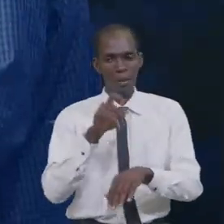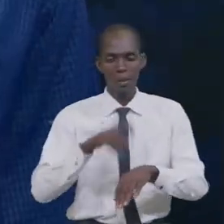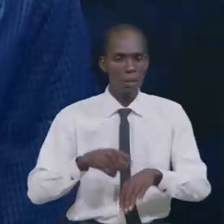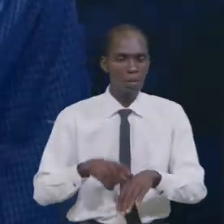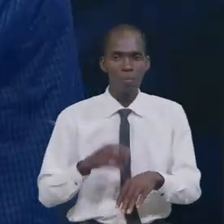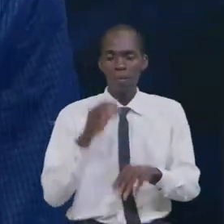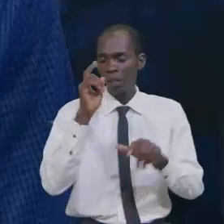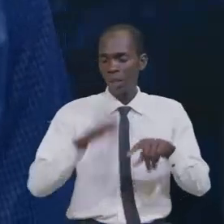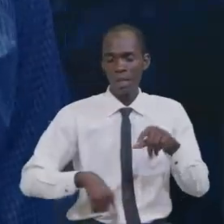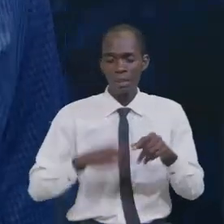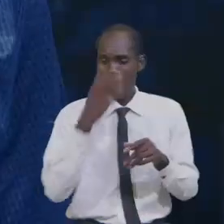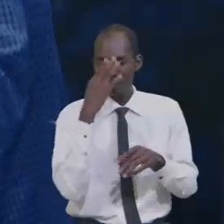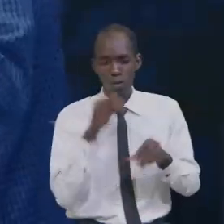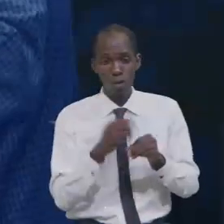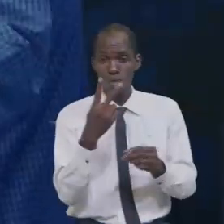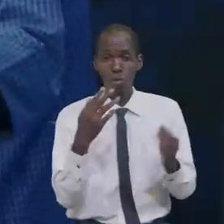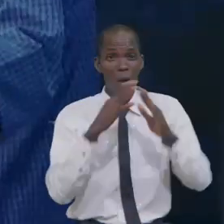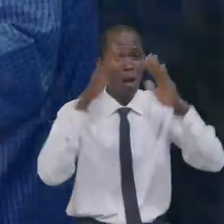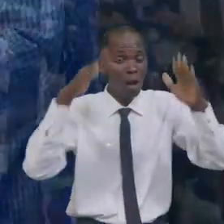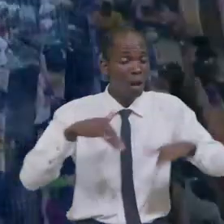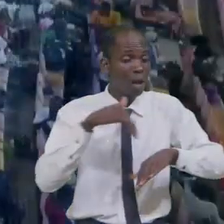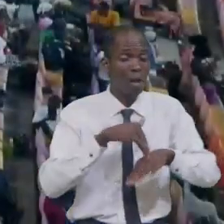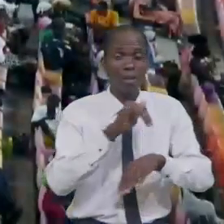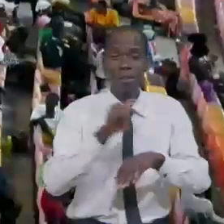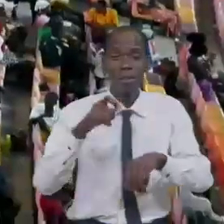same time. He cannot enjoy